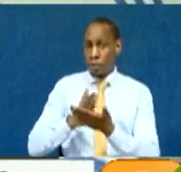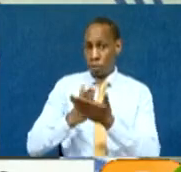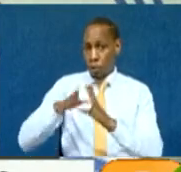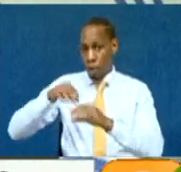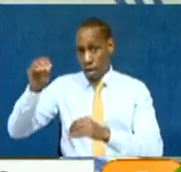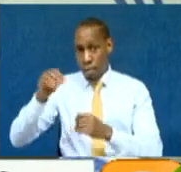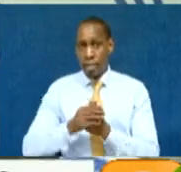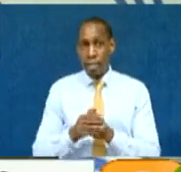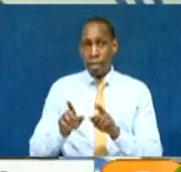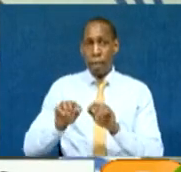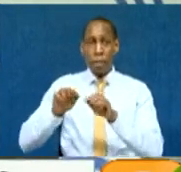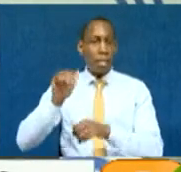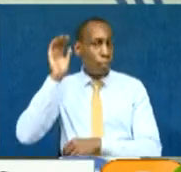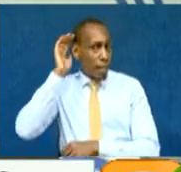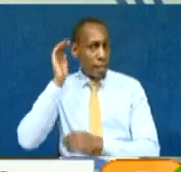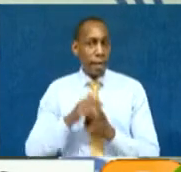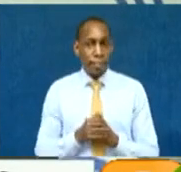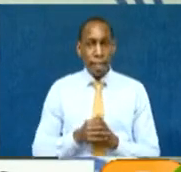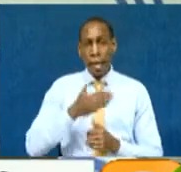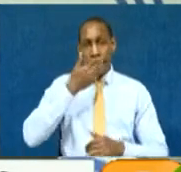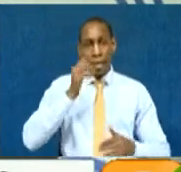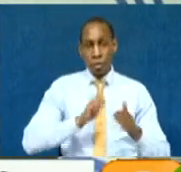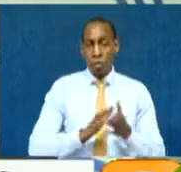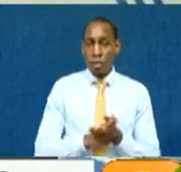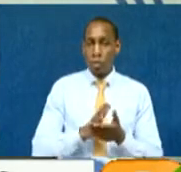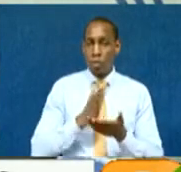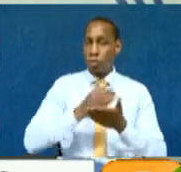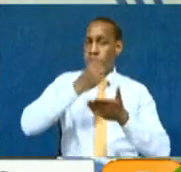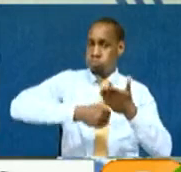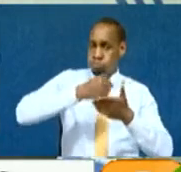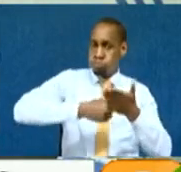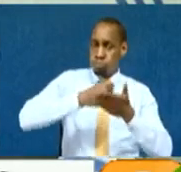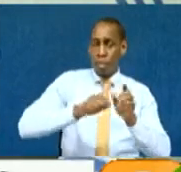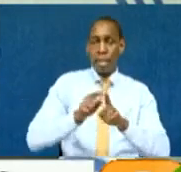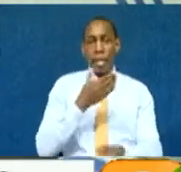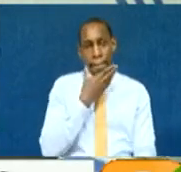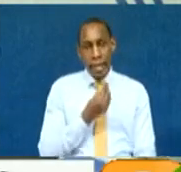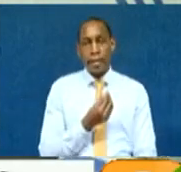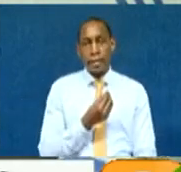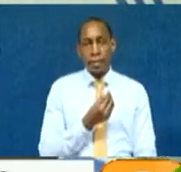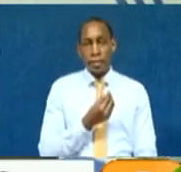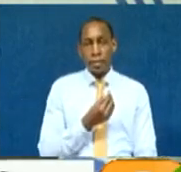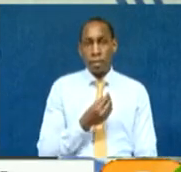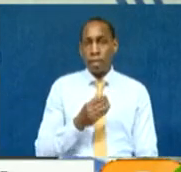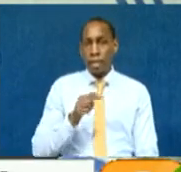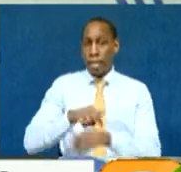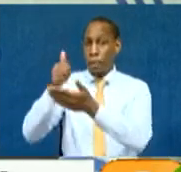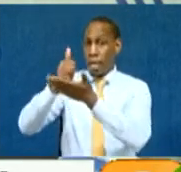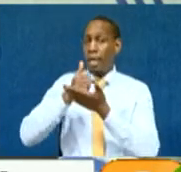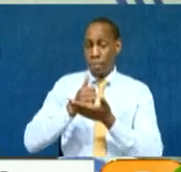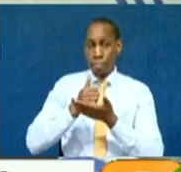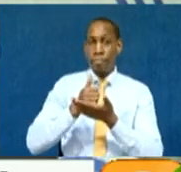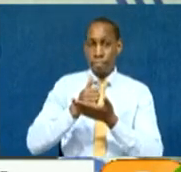inje, anaweza sikia. Heri tu, ni ngangane kama mwanaume. Tukisaidiwa,